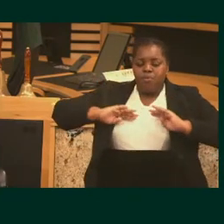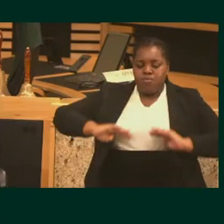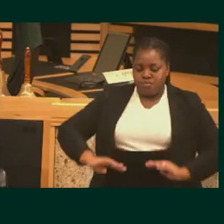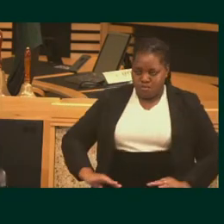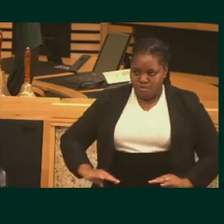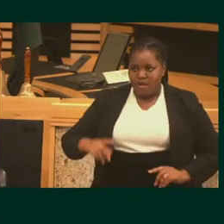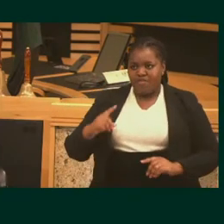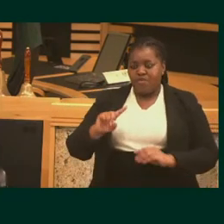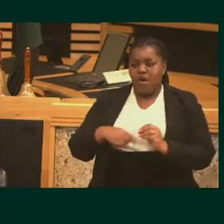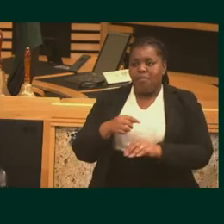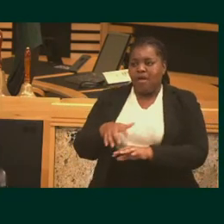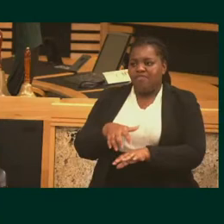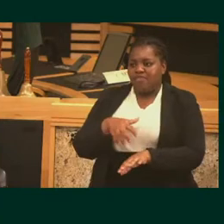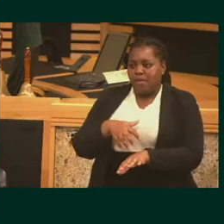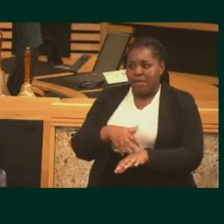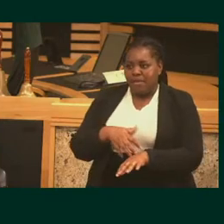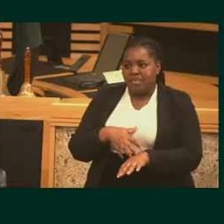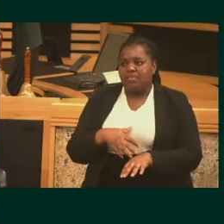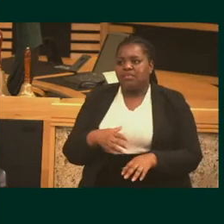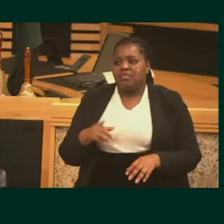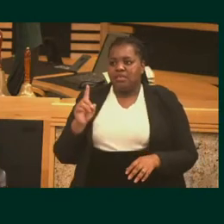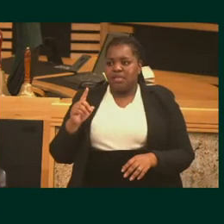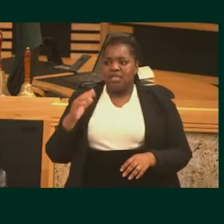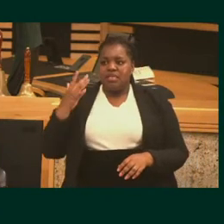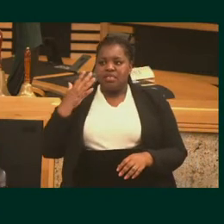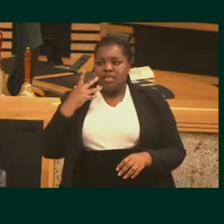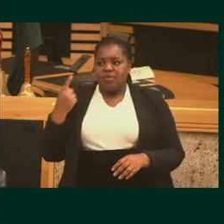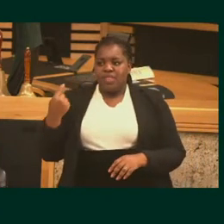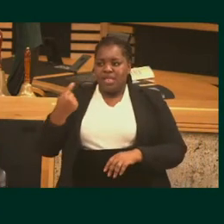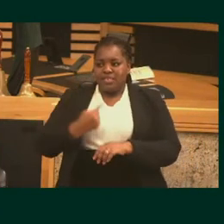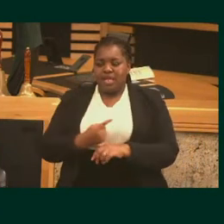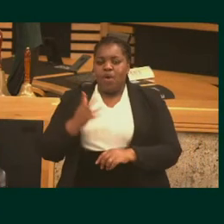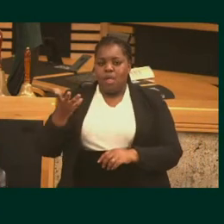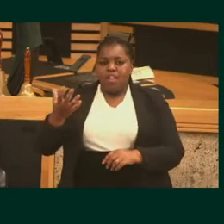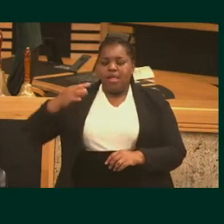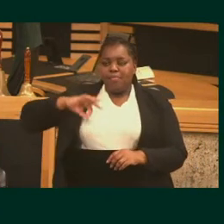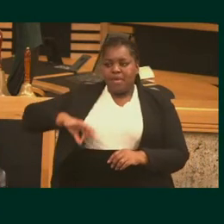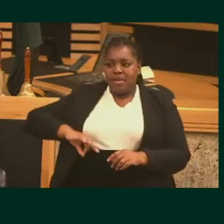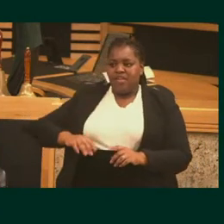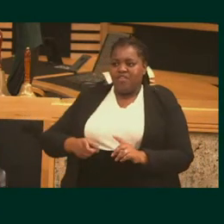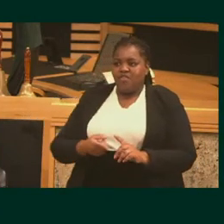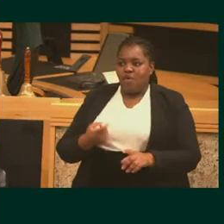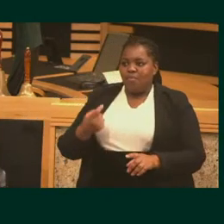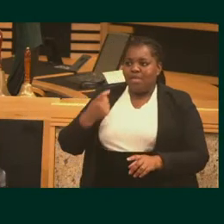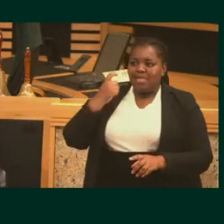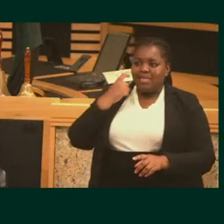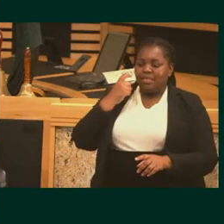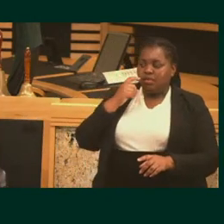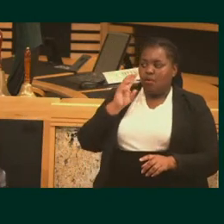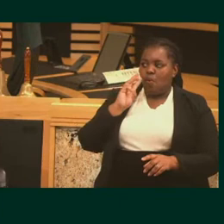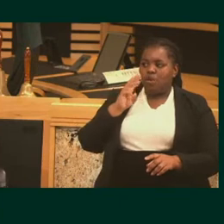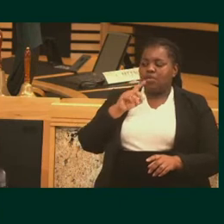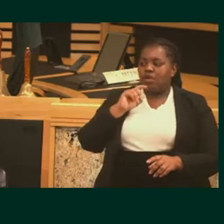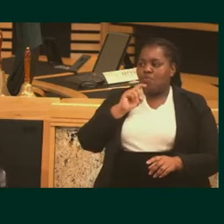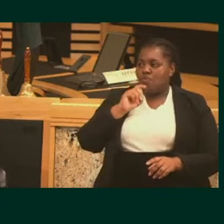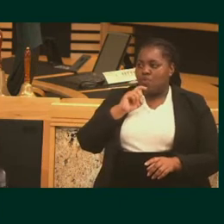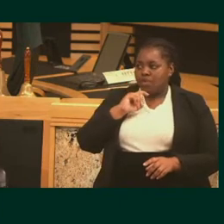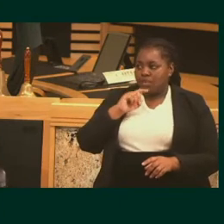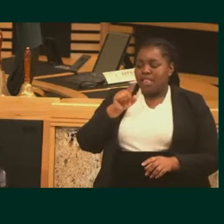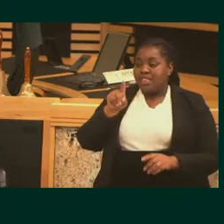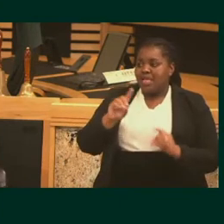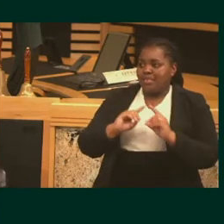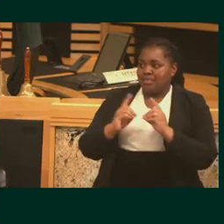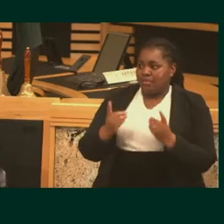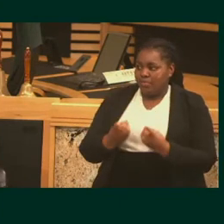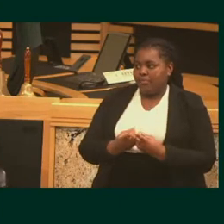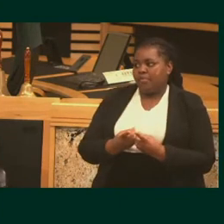farmers in the ctus valley since they will benefit from the easing of water use restrictions by the department